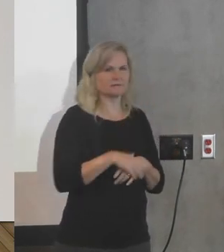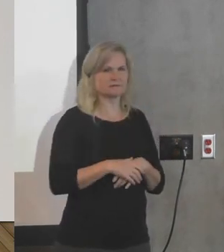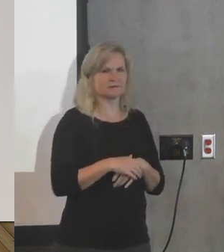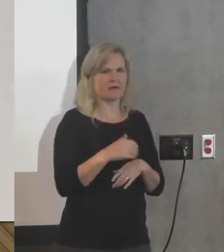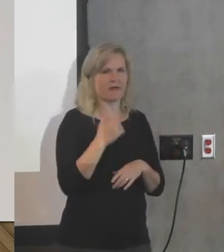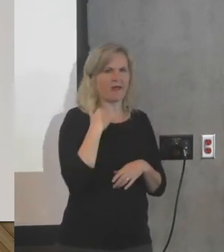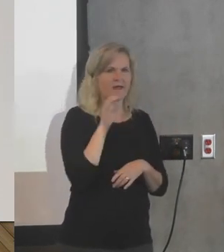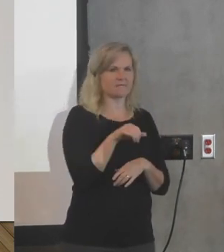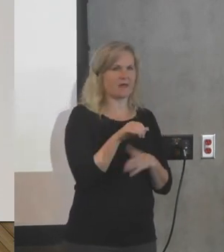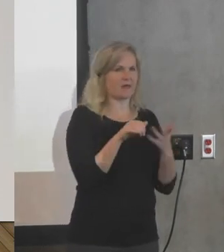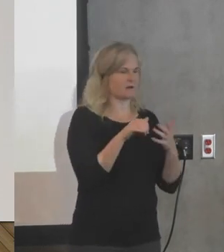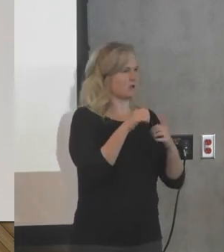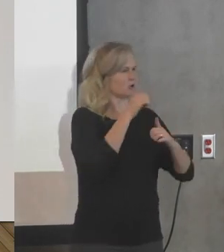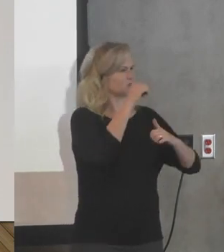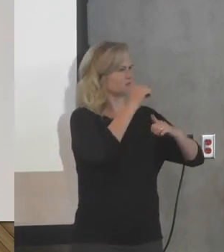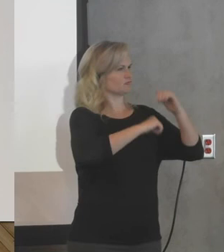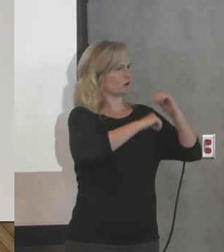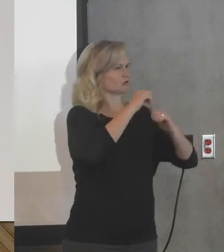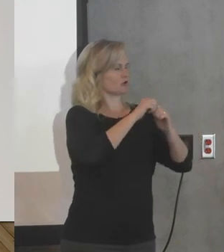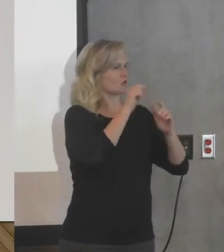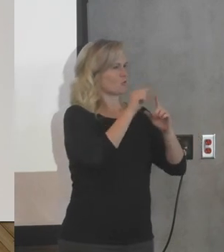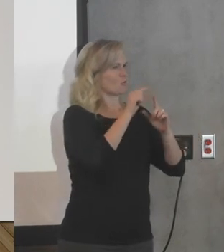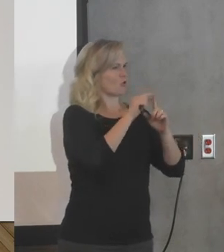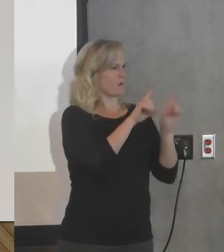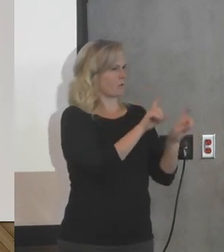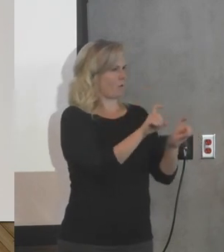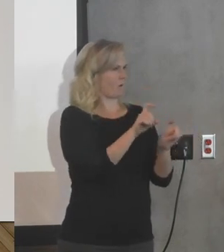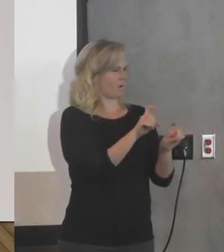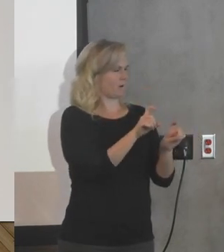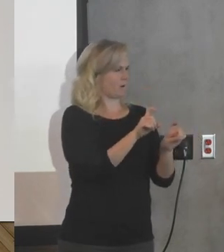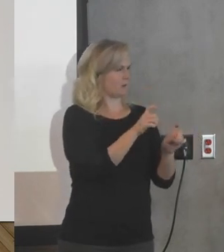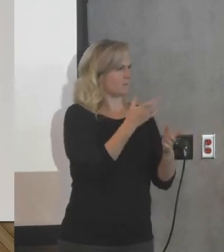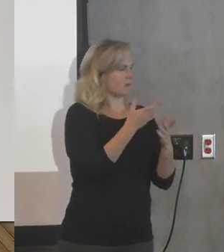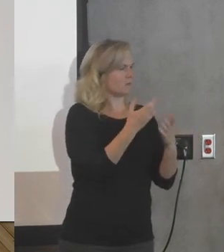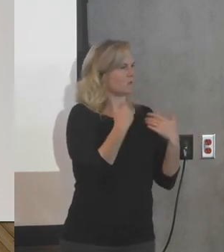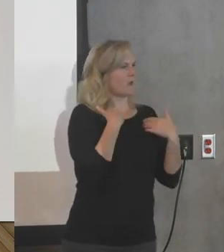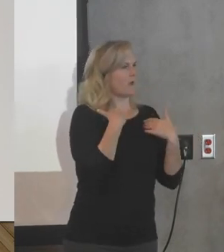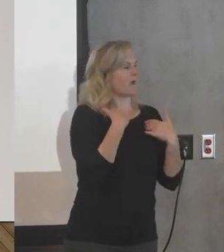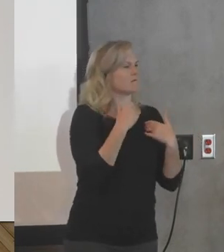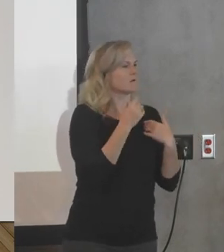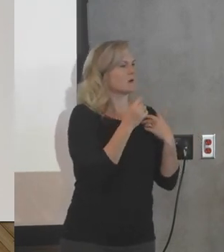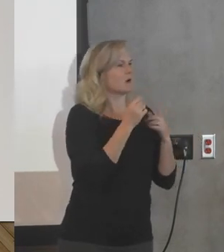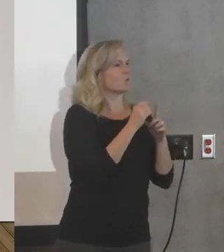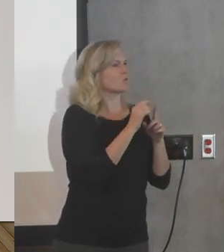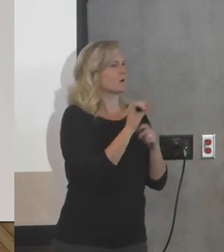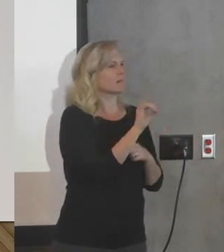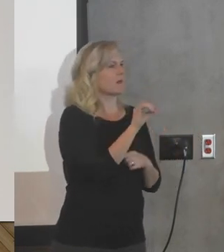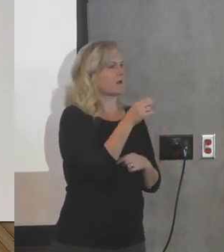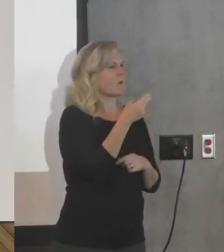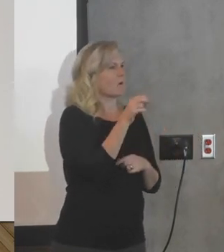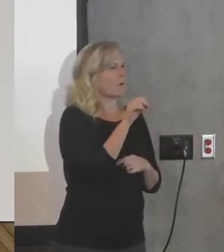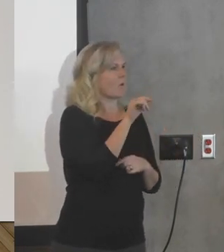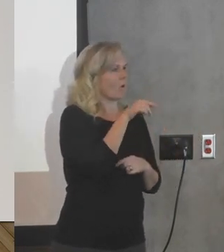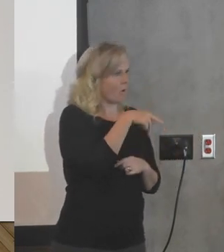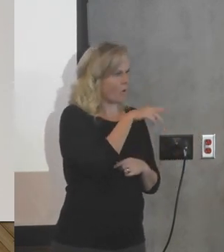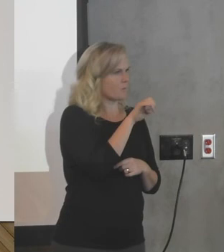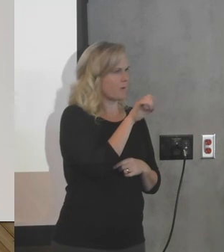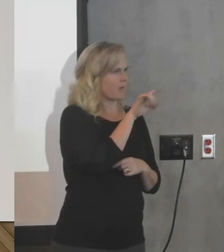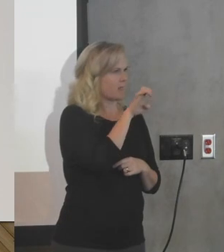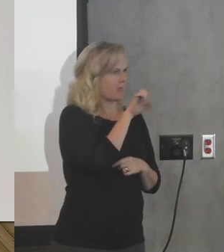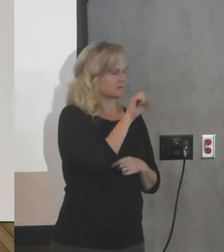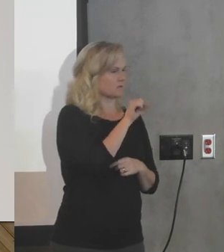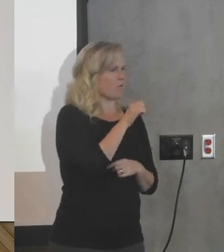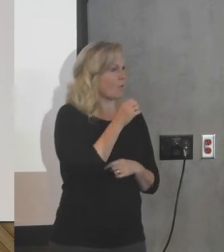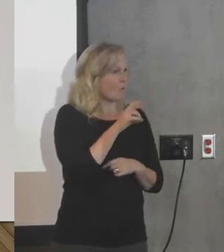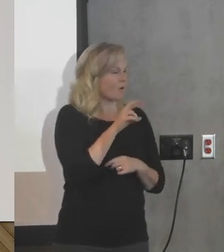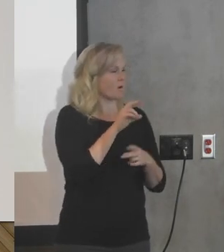word inquiry approach, where you might show a student a word like helpless or